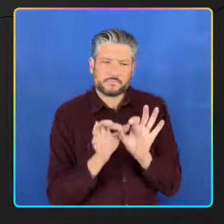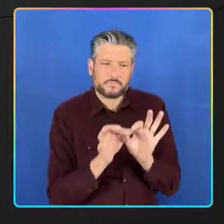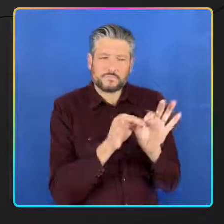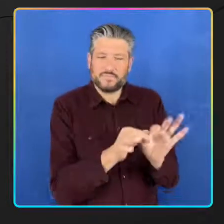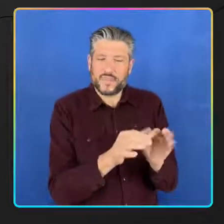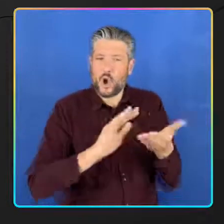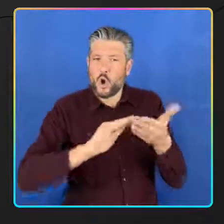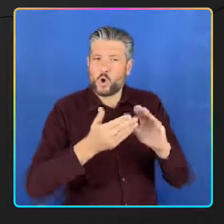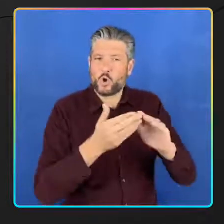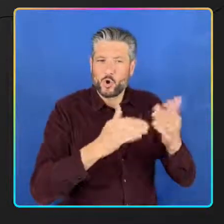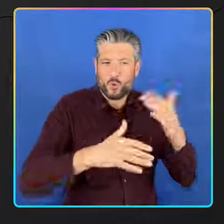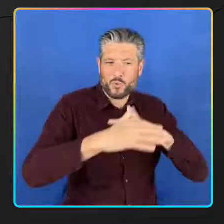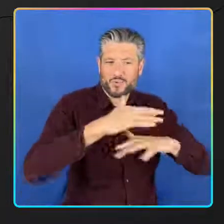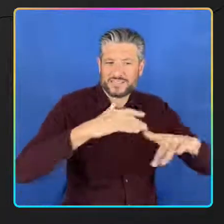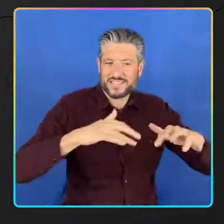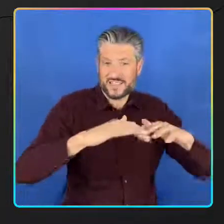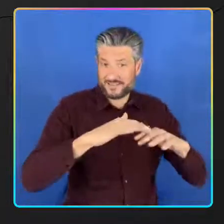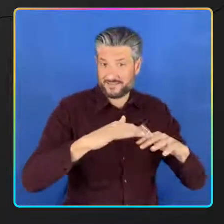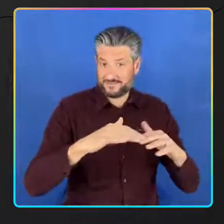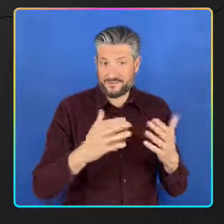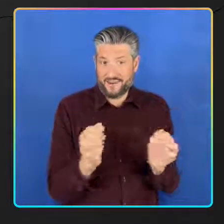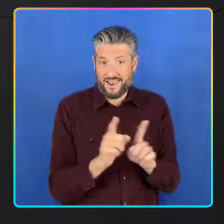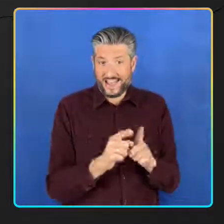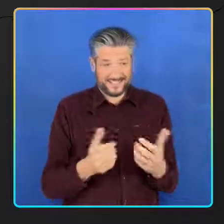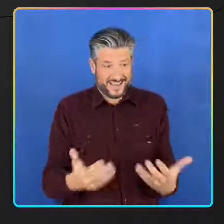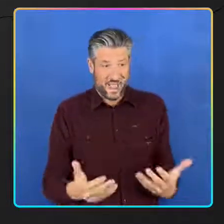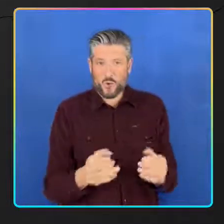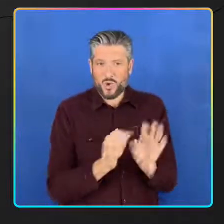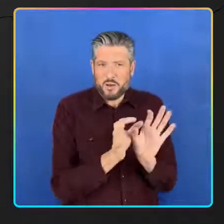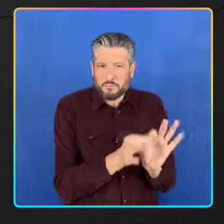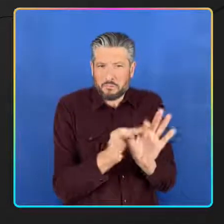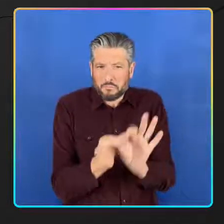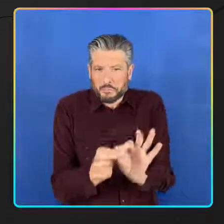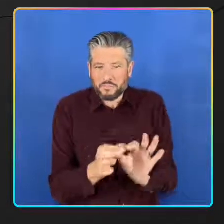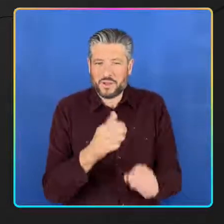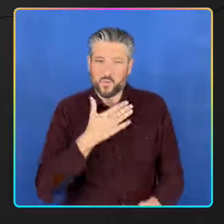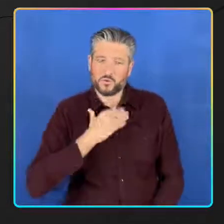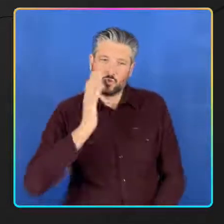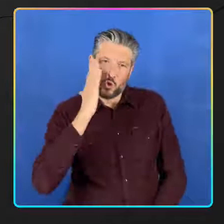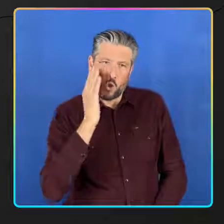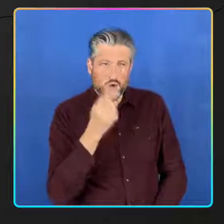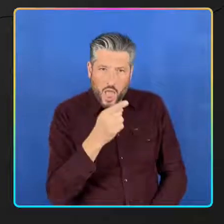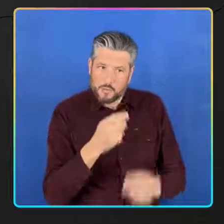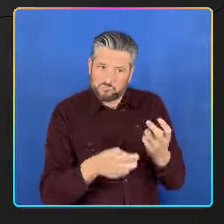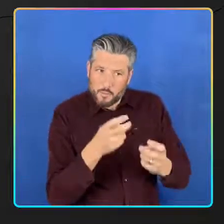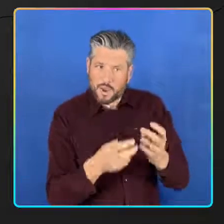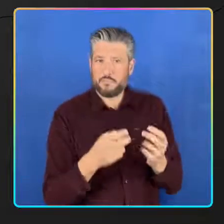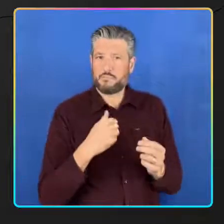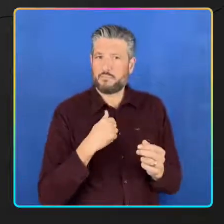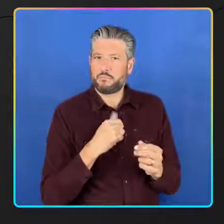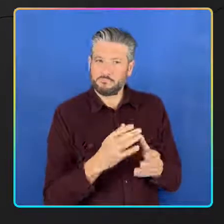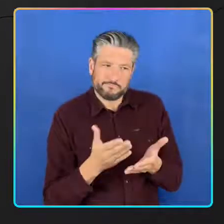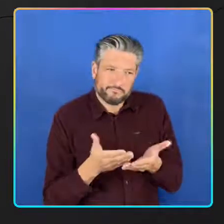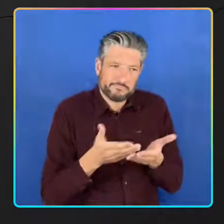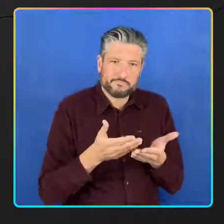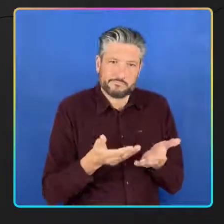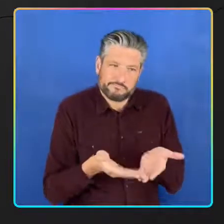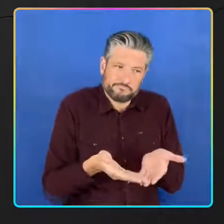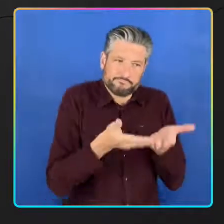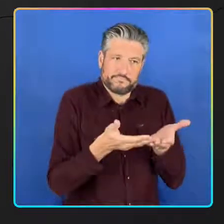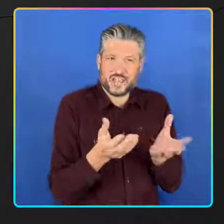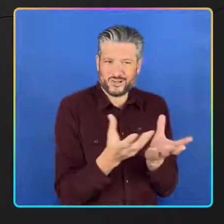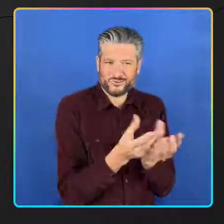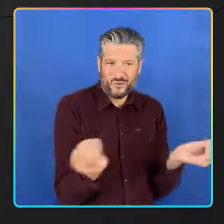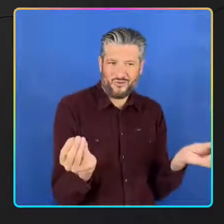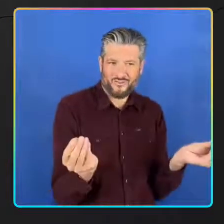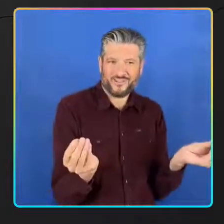So we connect with you guys and we hear what you have to say. We help you solve problems. We try to kind of get you